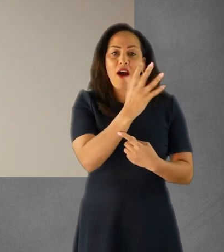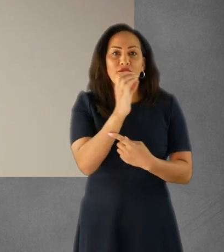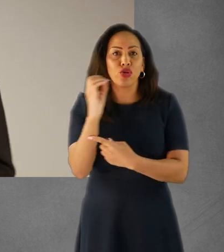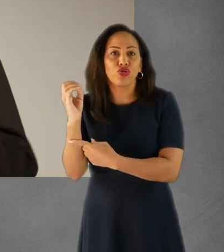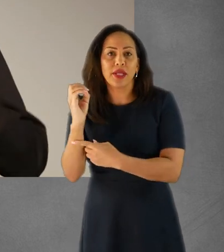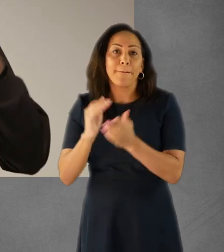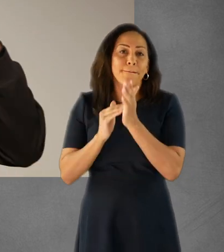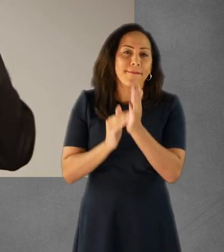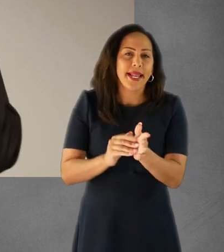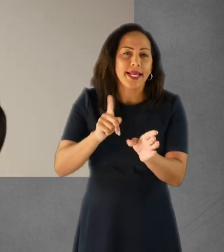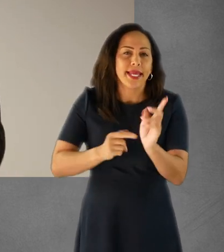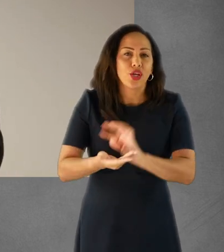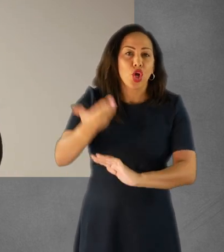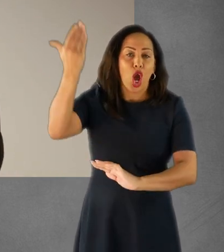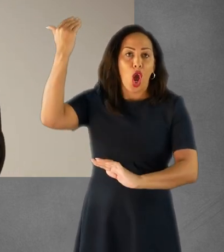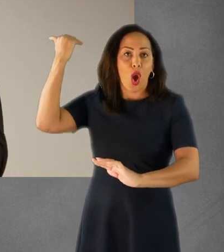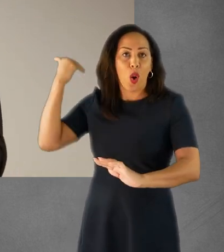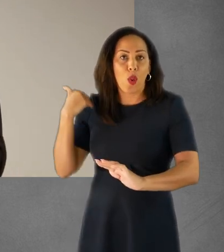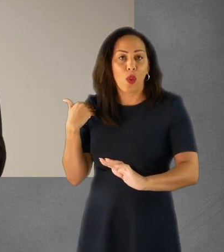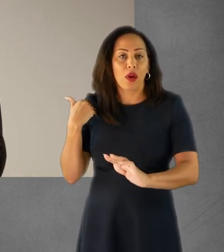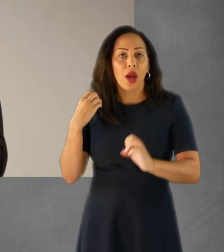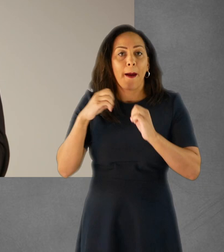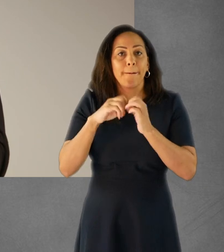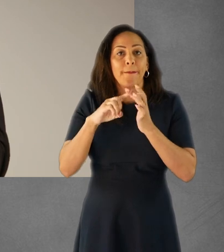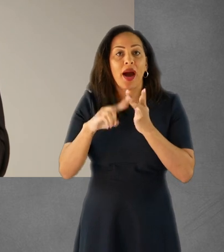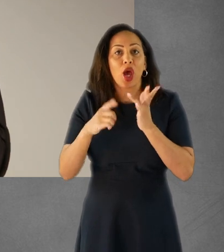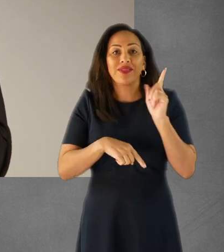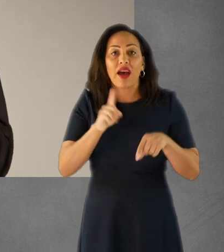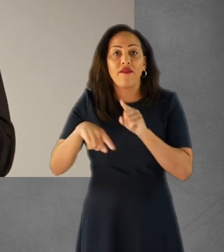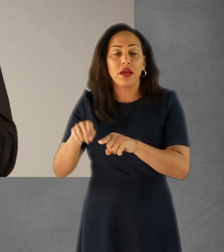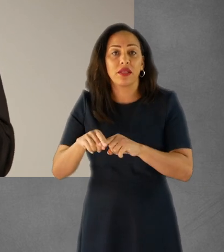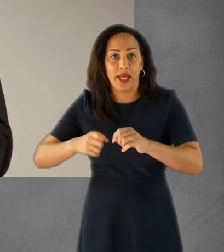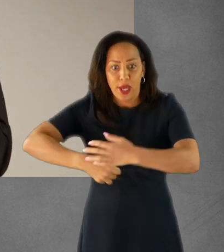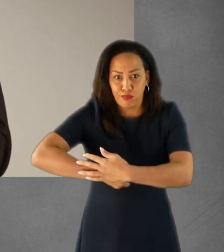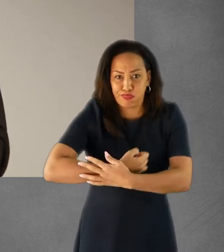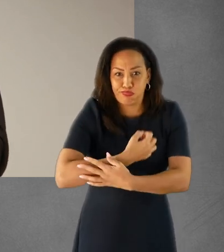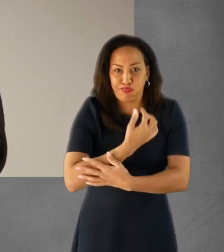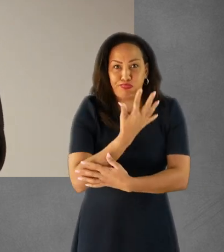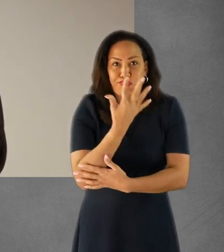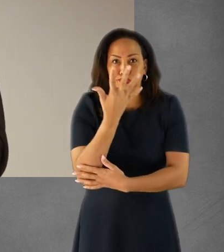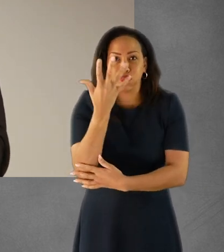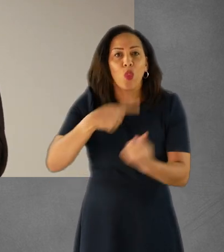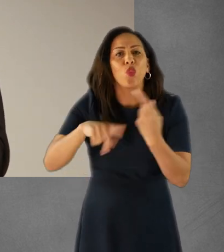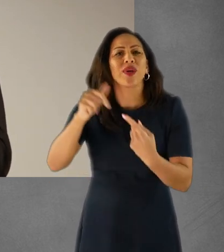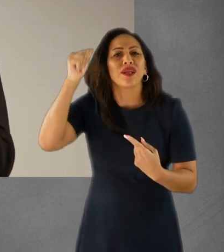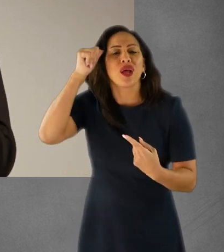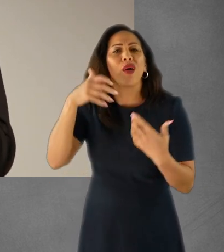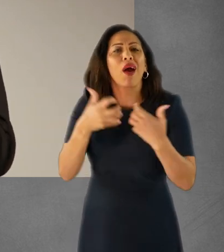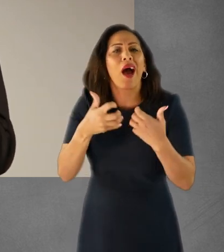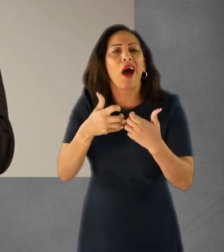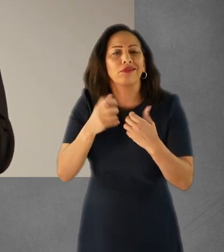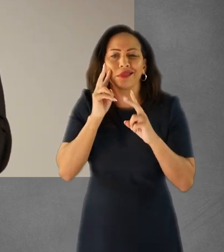years ago, in which there was this massive increase in biodiversity. And so we know that because people look at